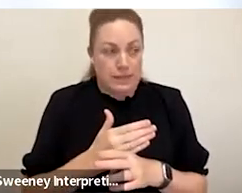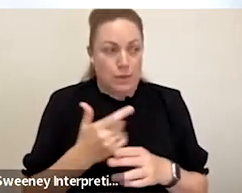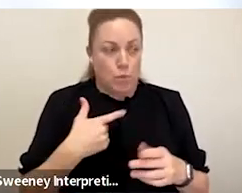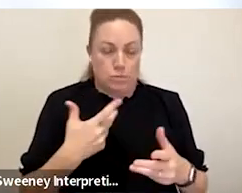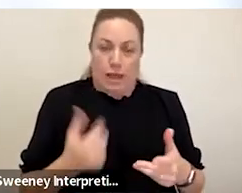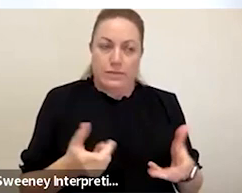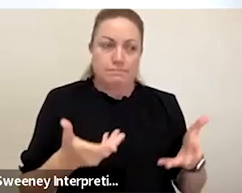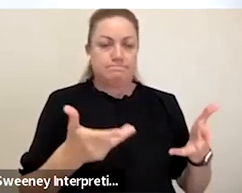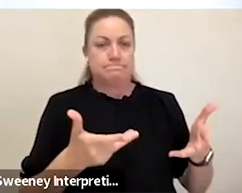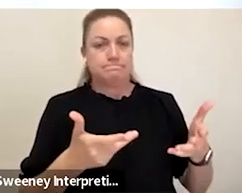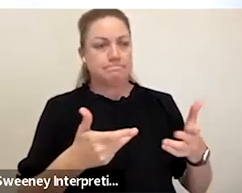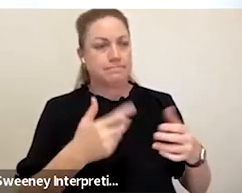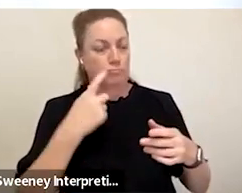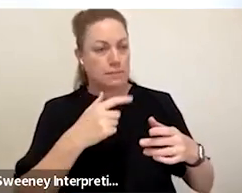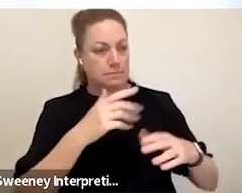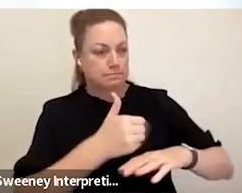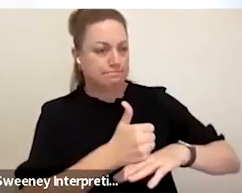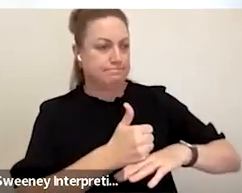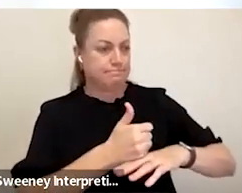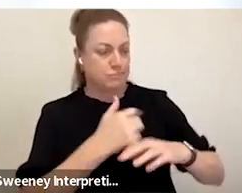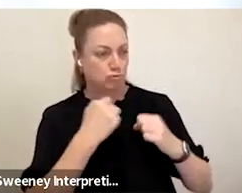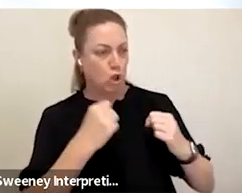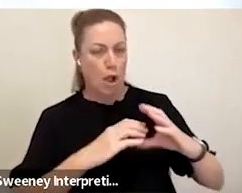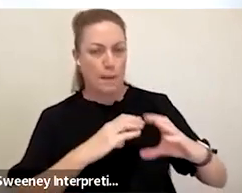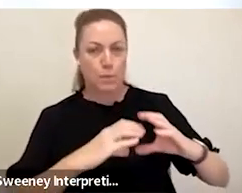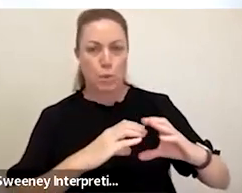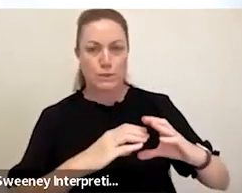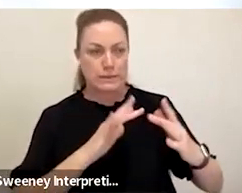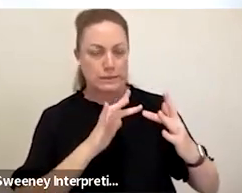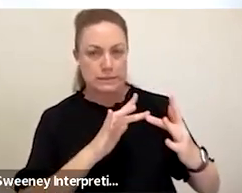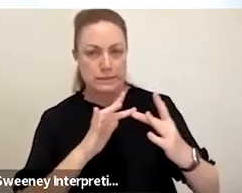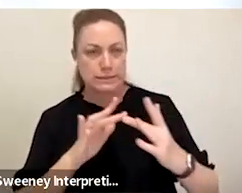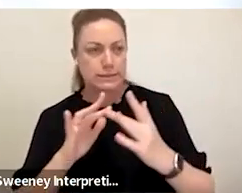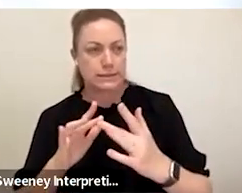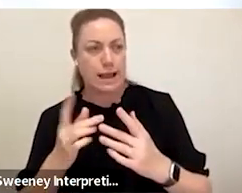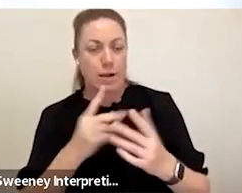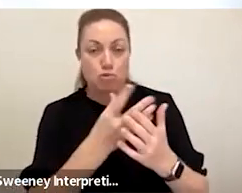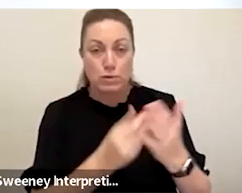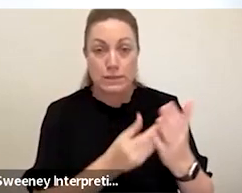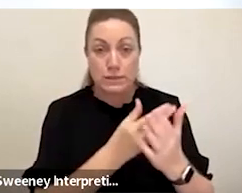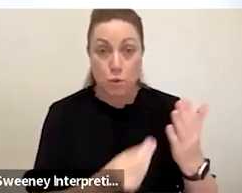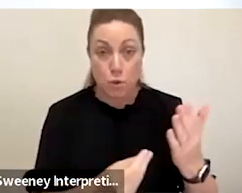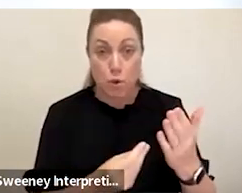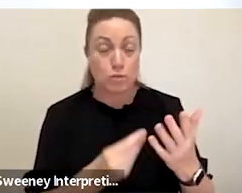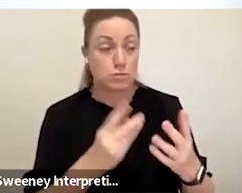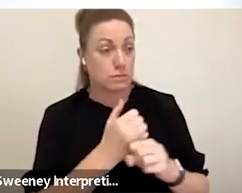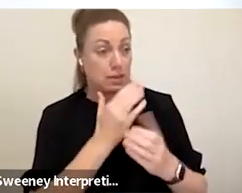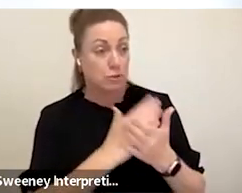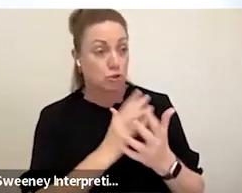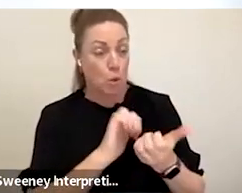can develop strong community connections and resources to sustain collective, peer-led and